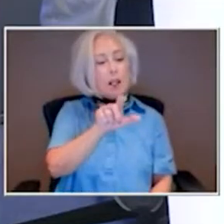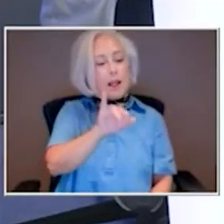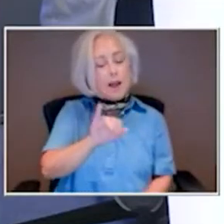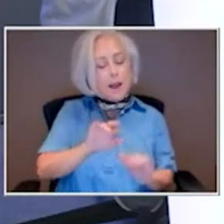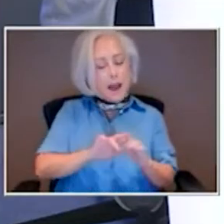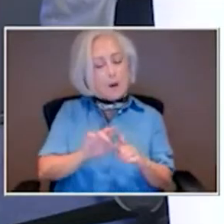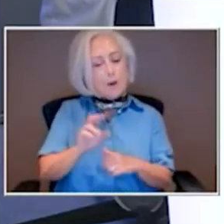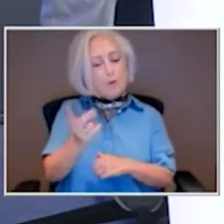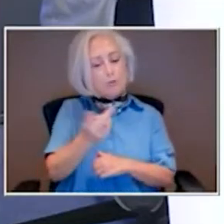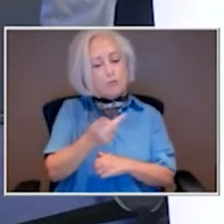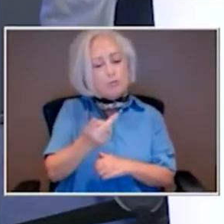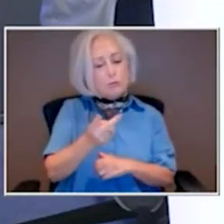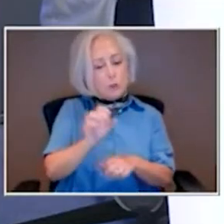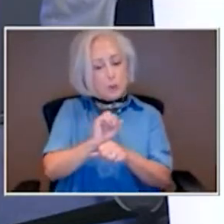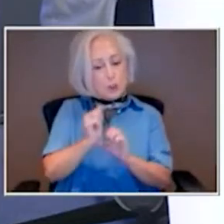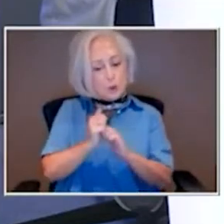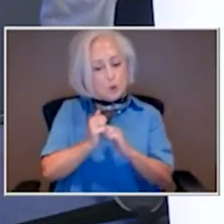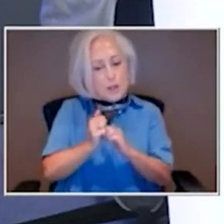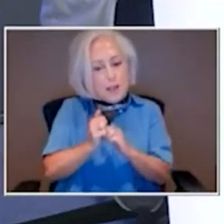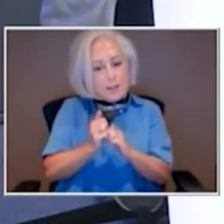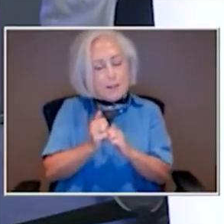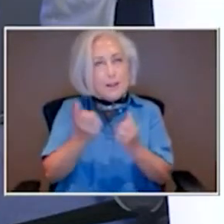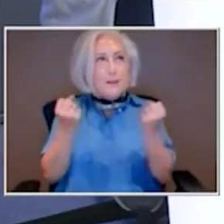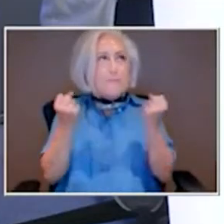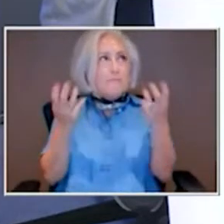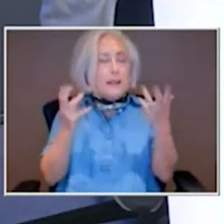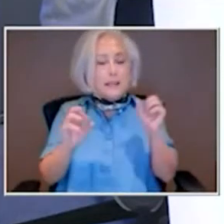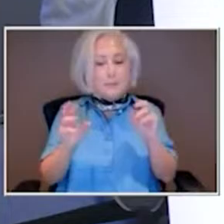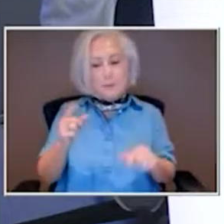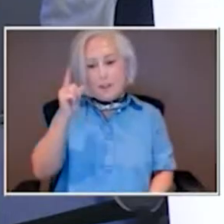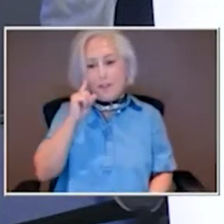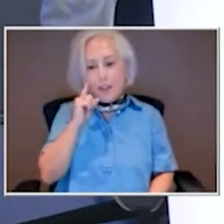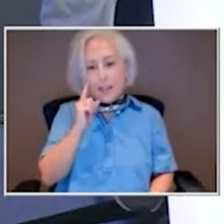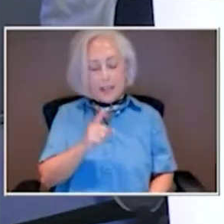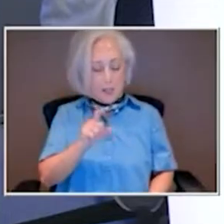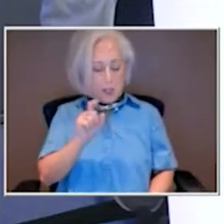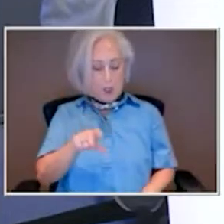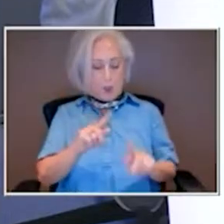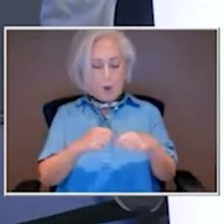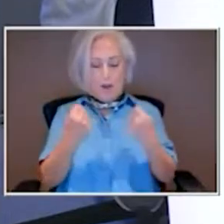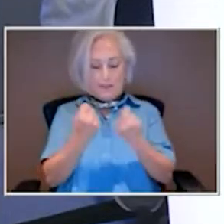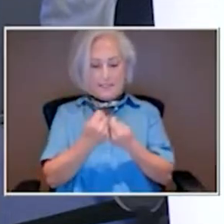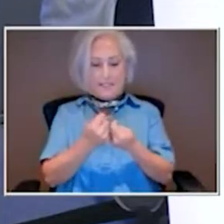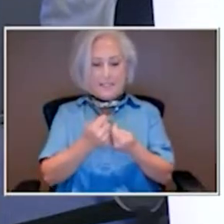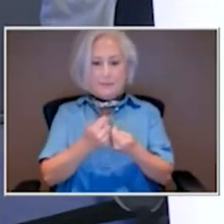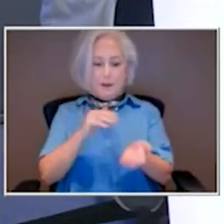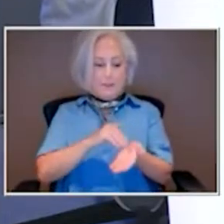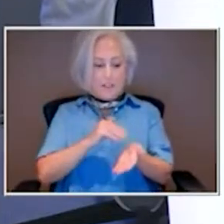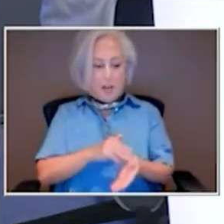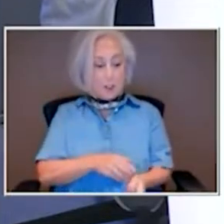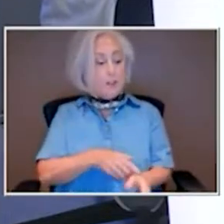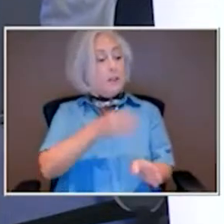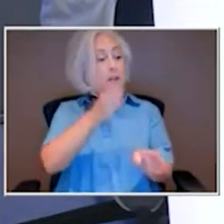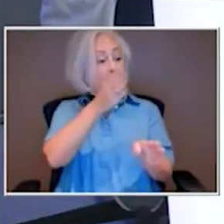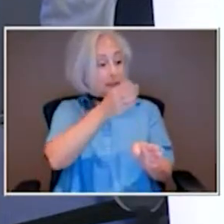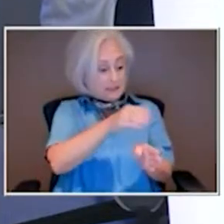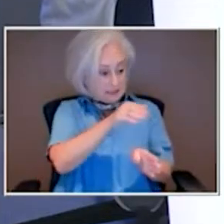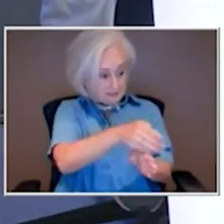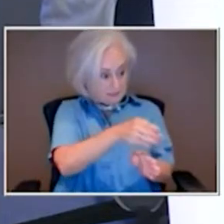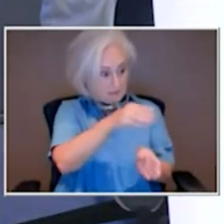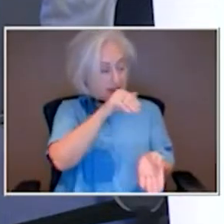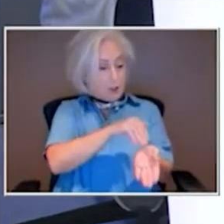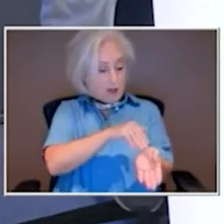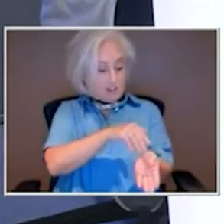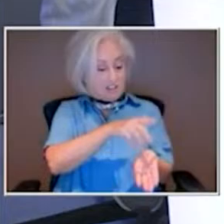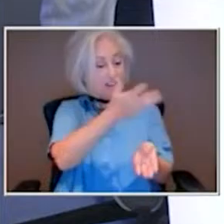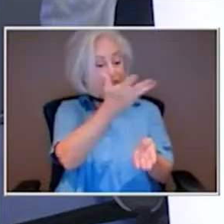that when, you know, kind of old school ways where, you know, you have this team of doctors, it's like an assembly line for a patient. You know, they see Dr. Wagner, then she goes away, and then here comes Dr. Lai,